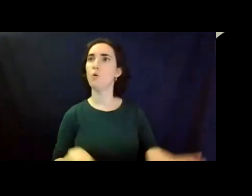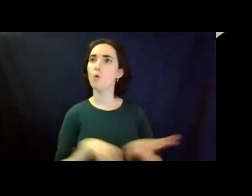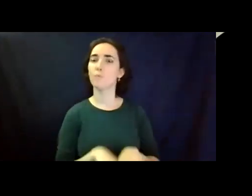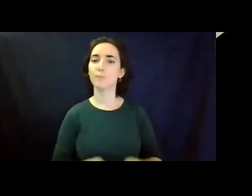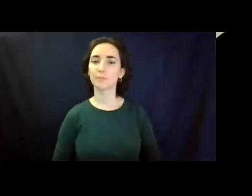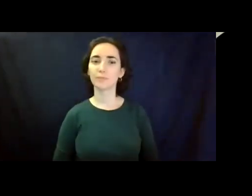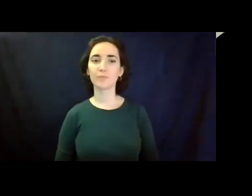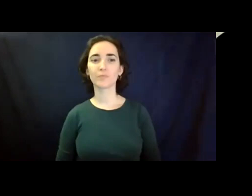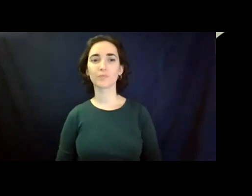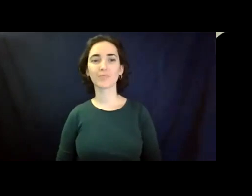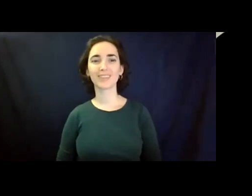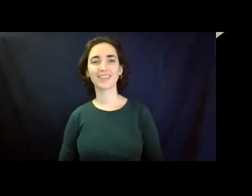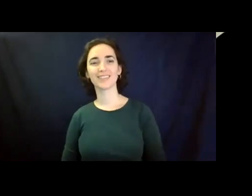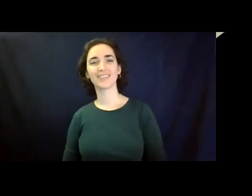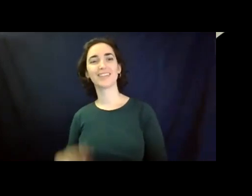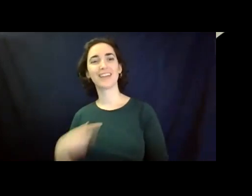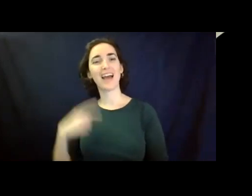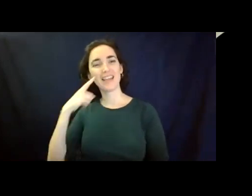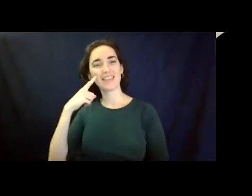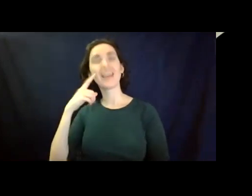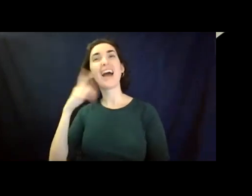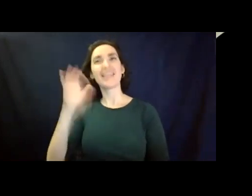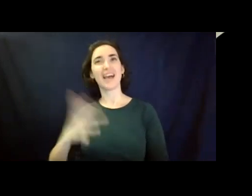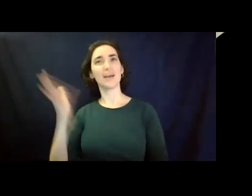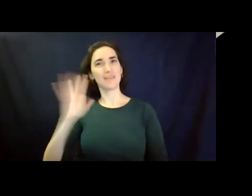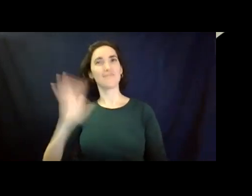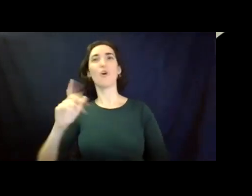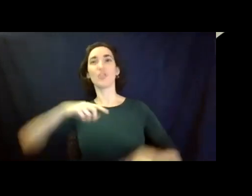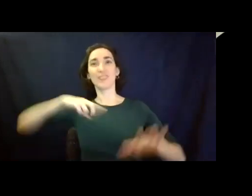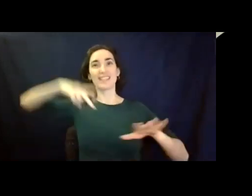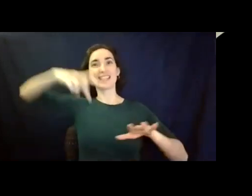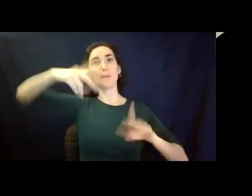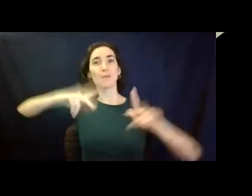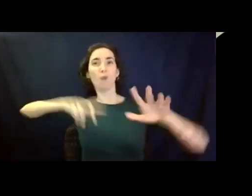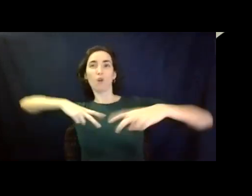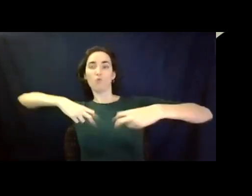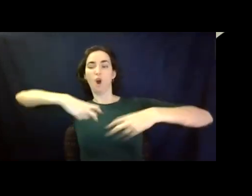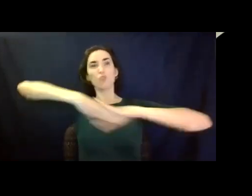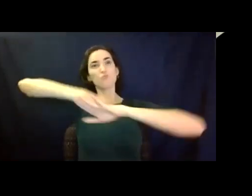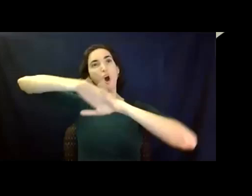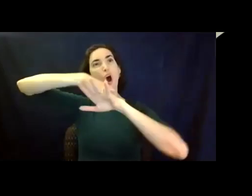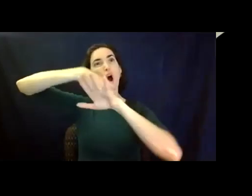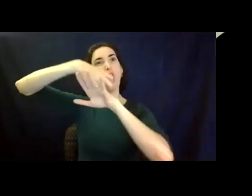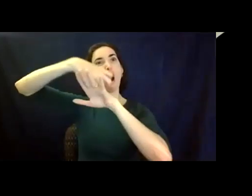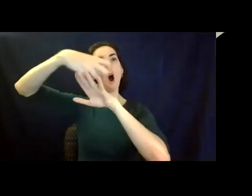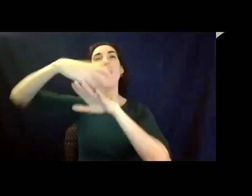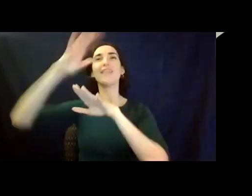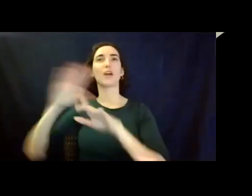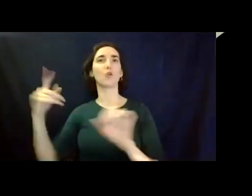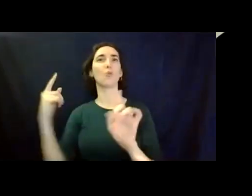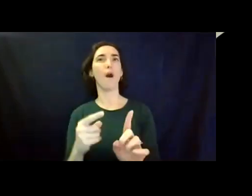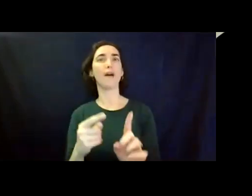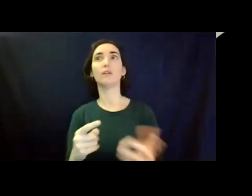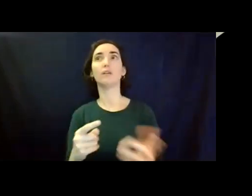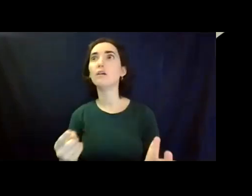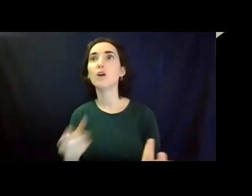And I think that's what ADAPT was saying when they crawled up the steps of the Capitol. I mean, if you think about it, who can ignore that? Like, what